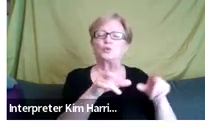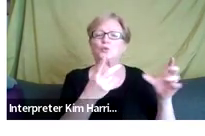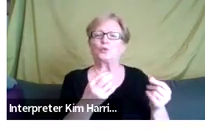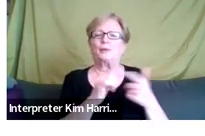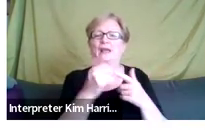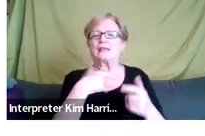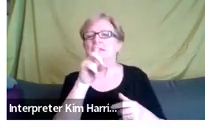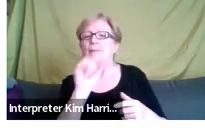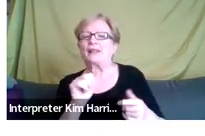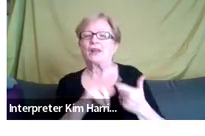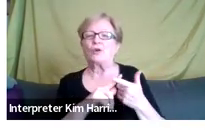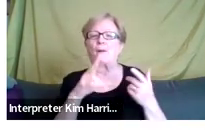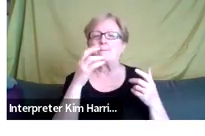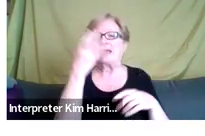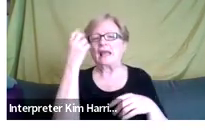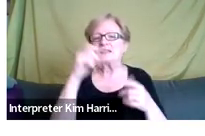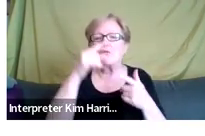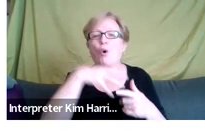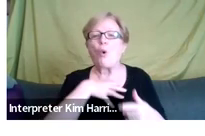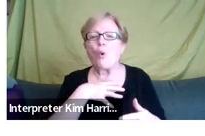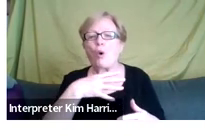What other examples have you seen?